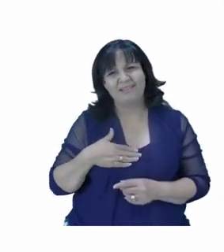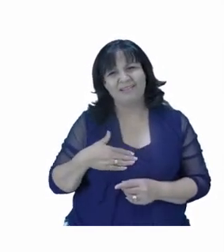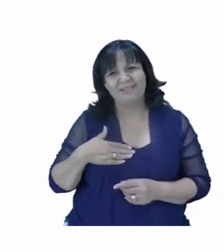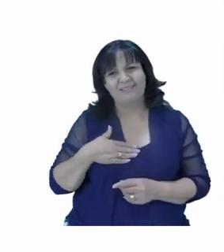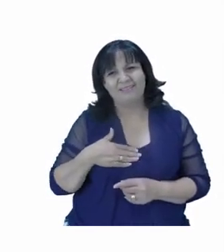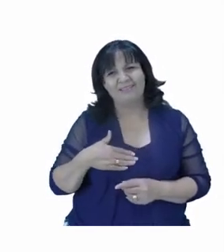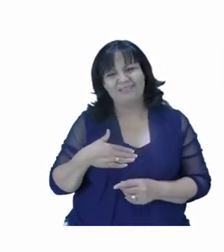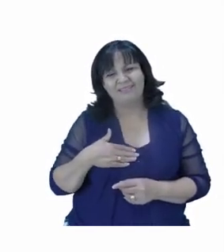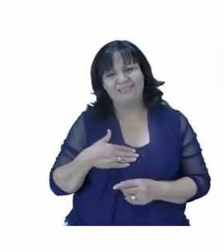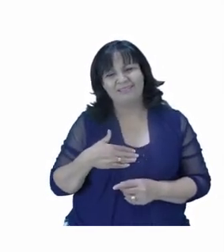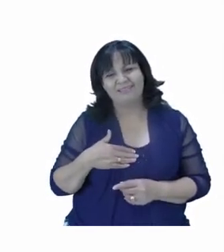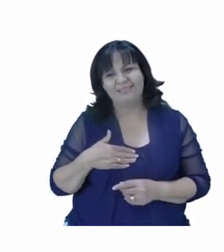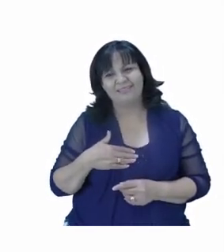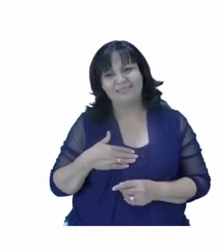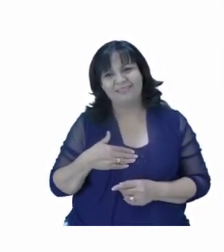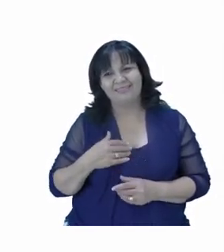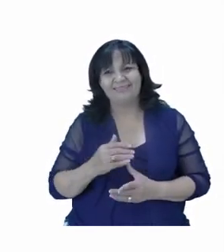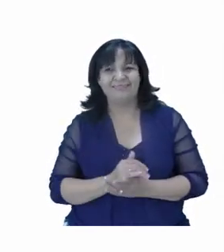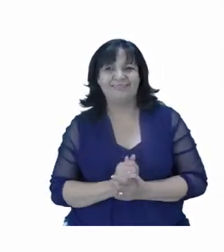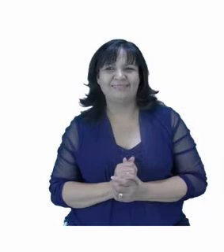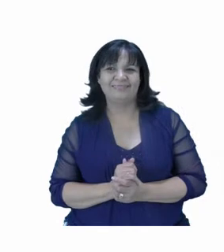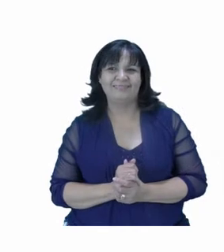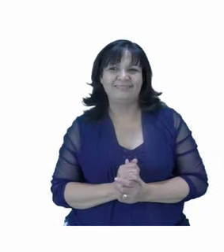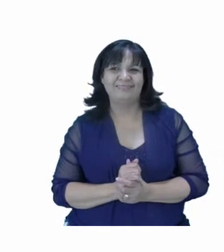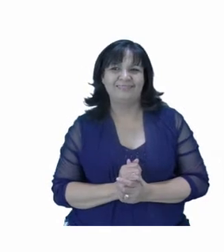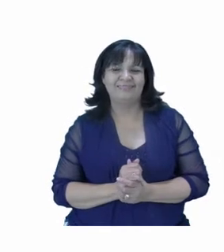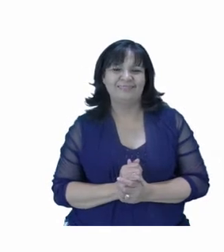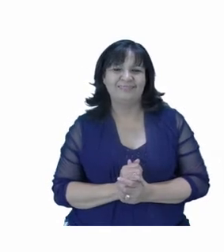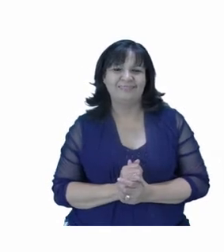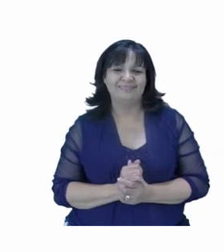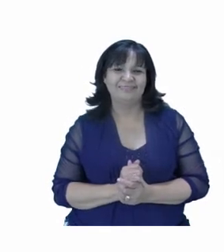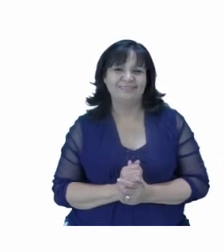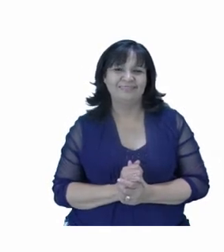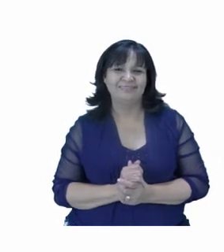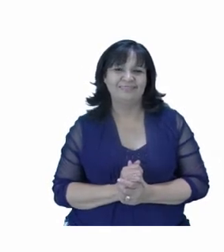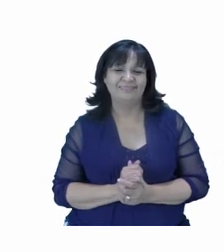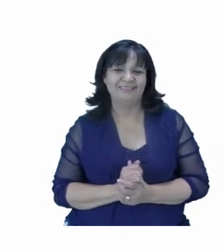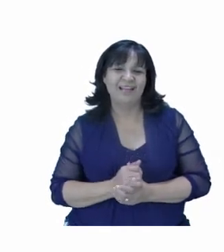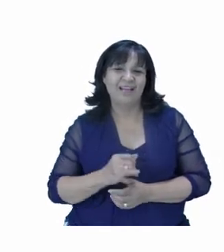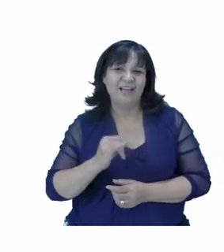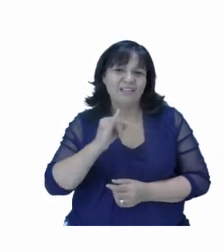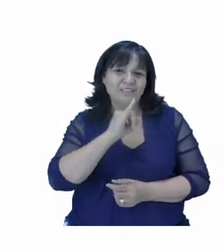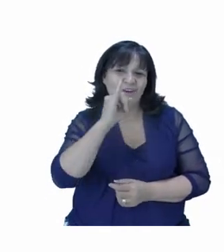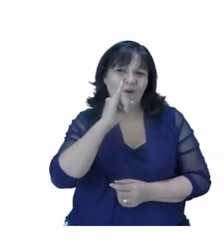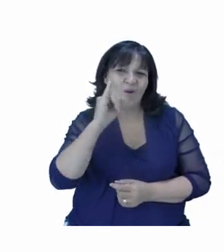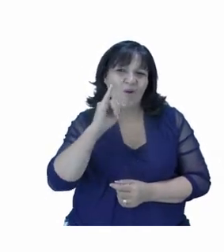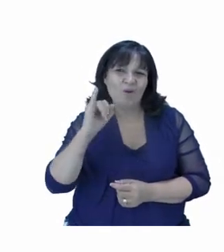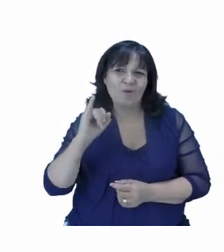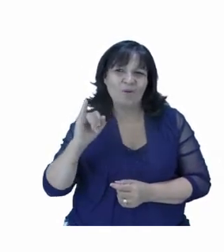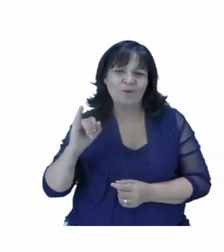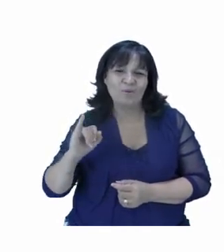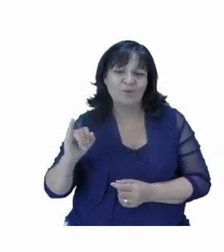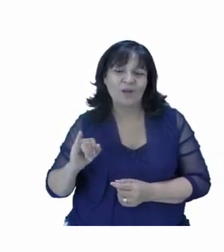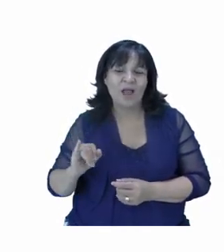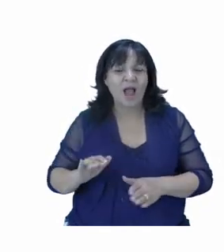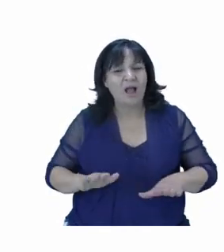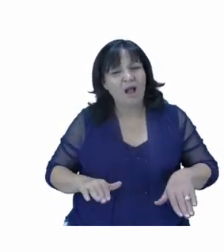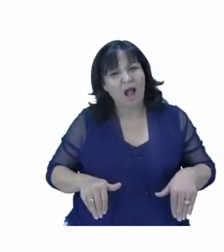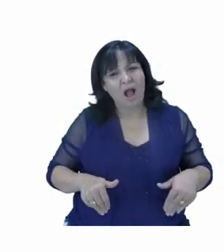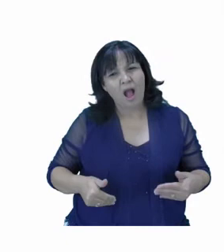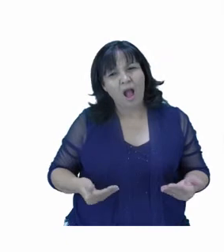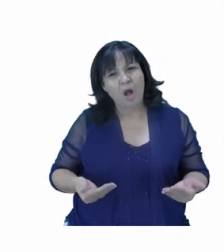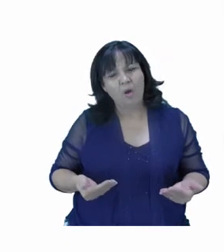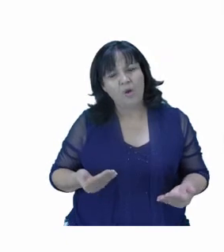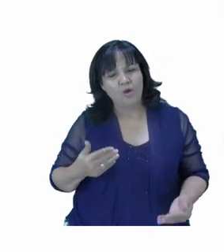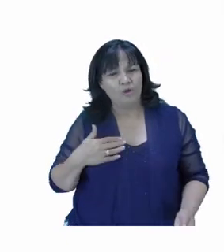have emotions. Anne is asking you to draw a picture of how you feel